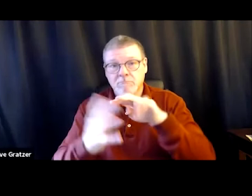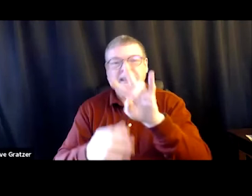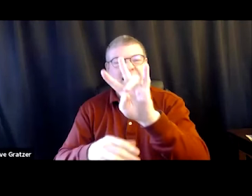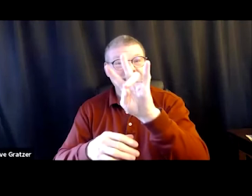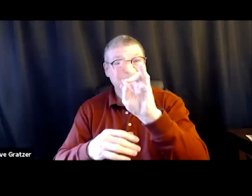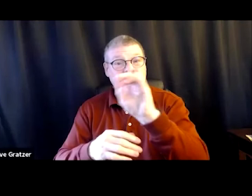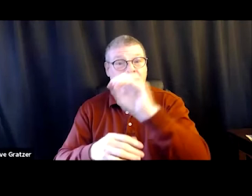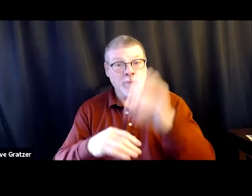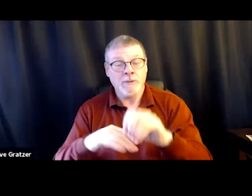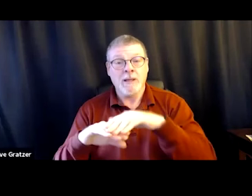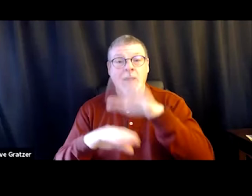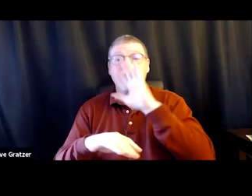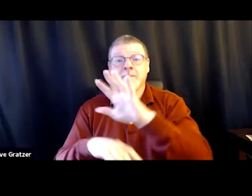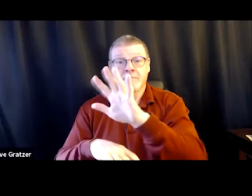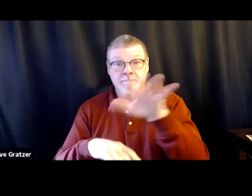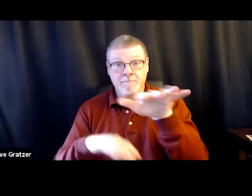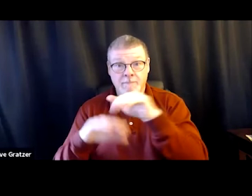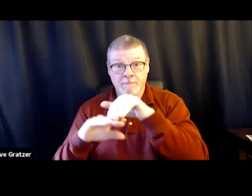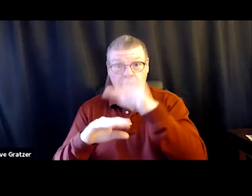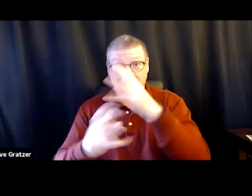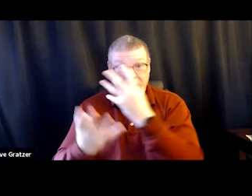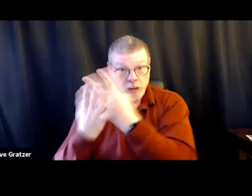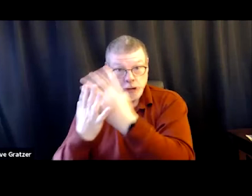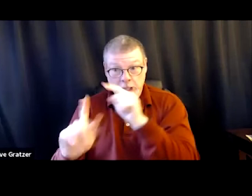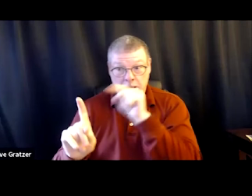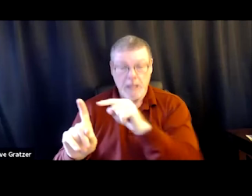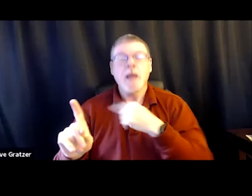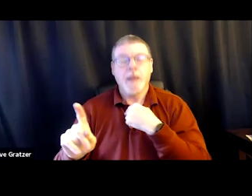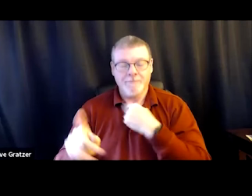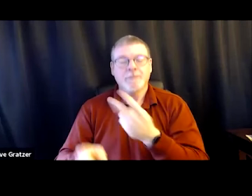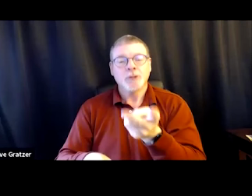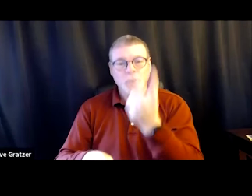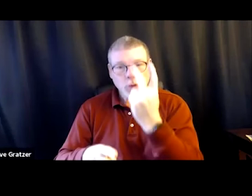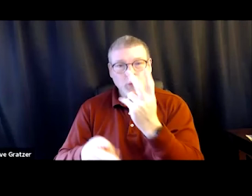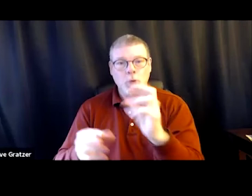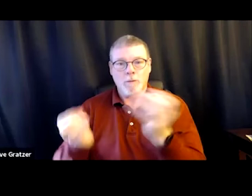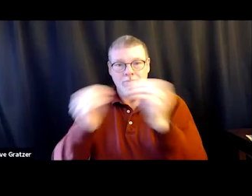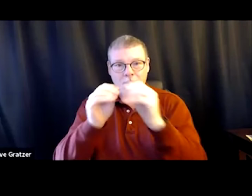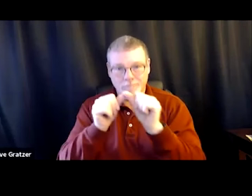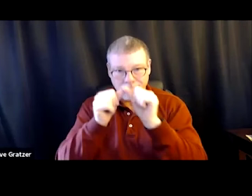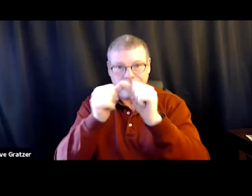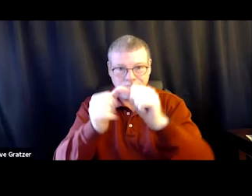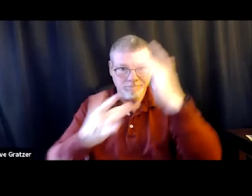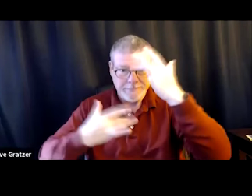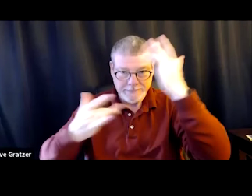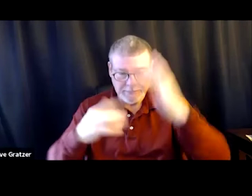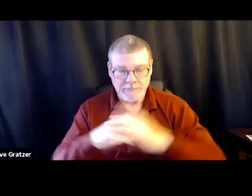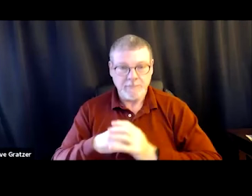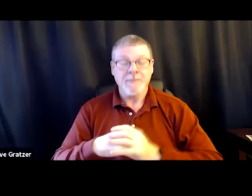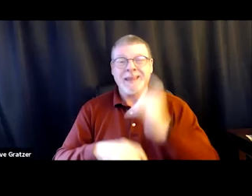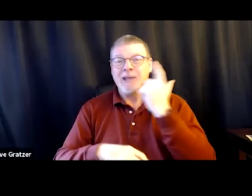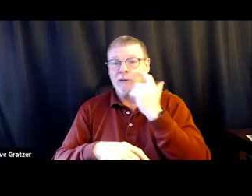of adults aged 55 or older in jail had two or more chronic conditions. And then more recently, in